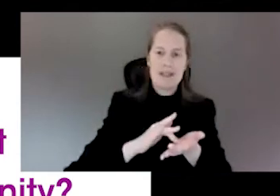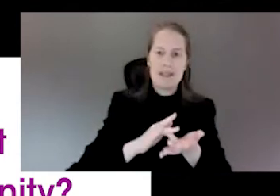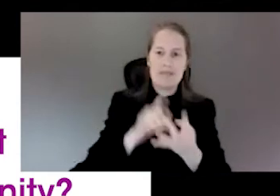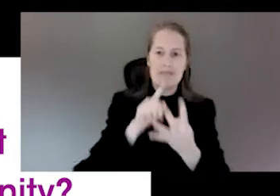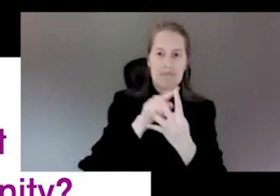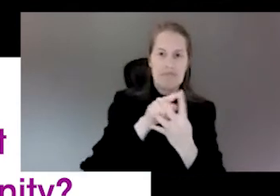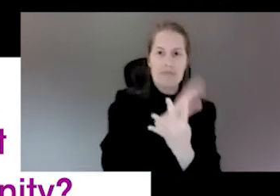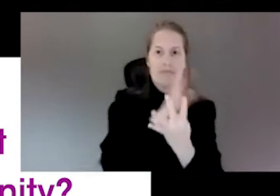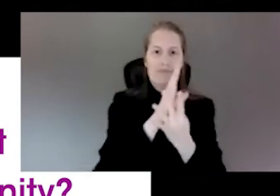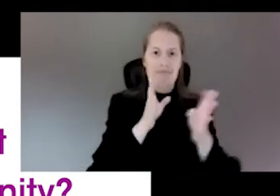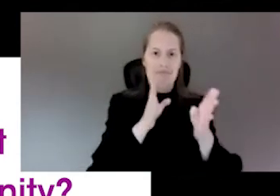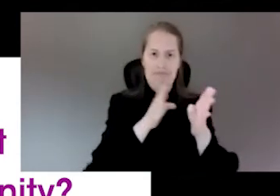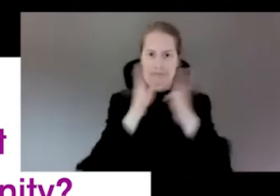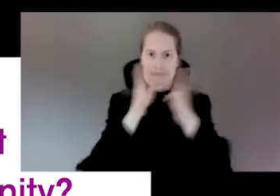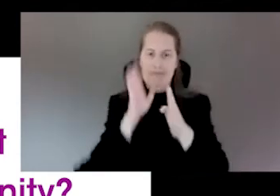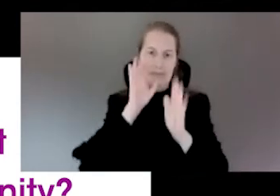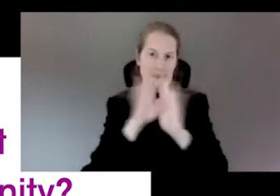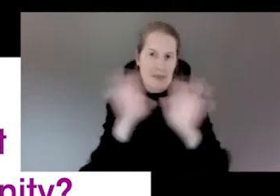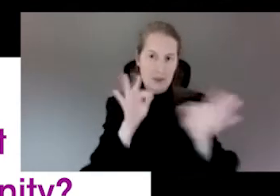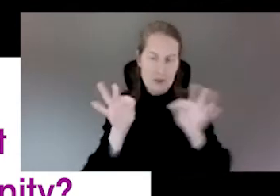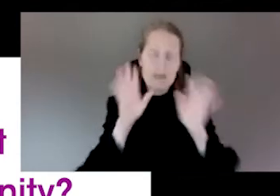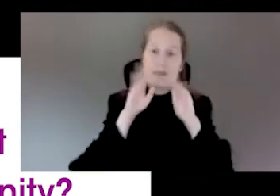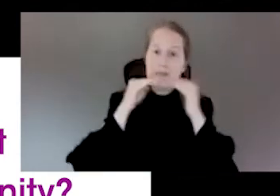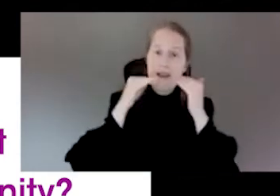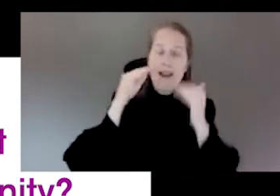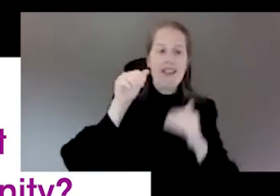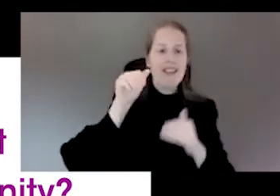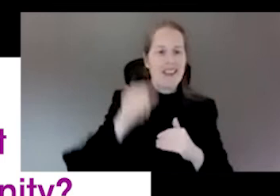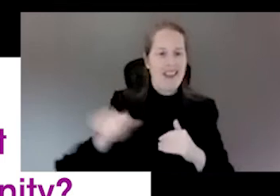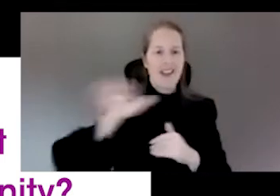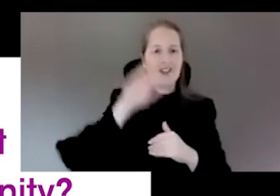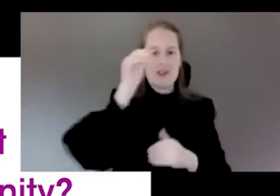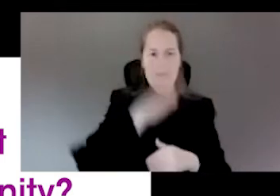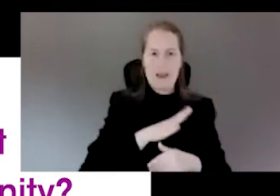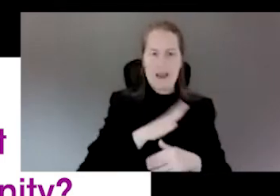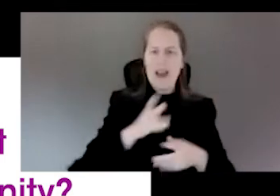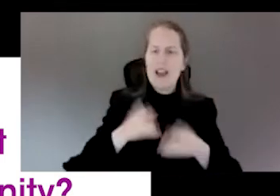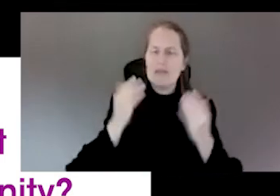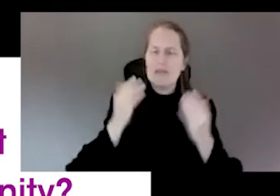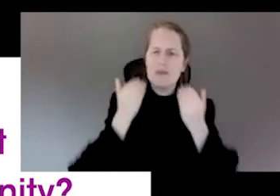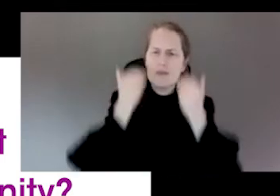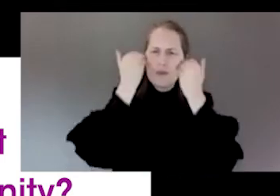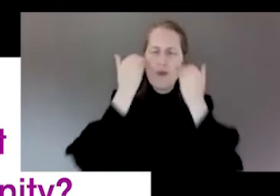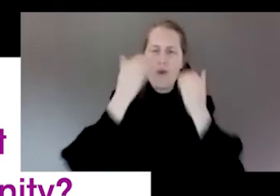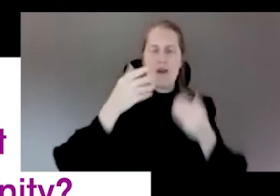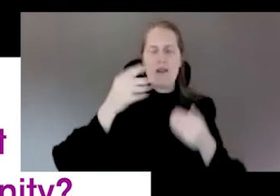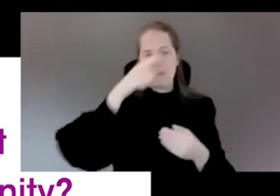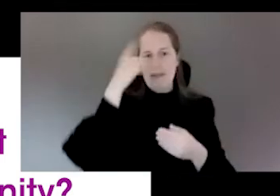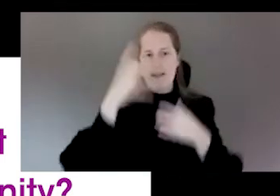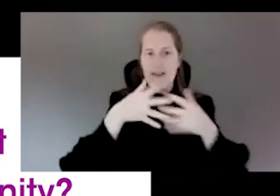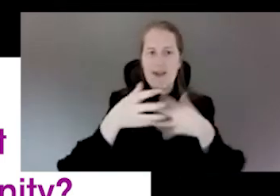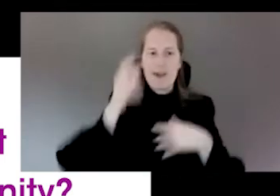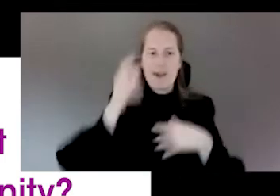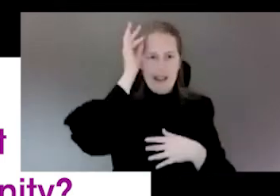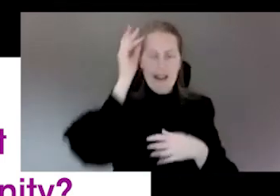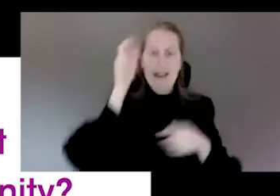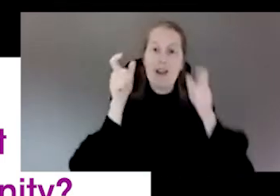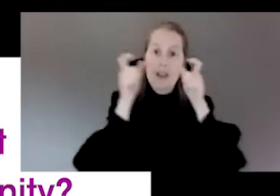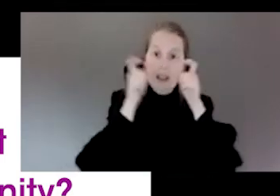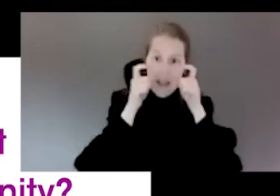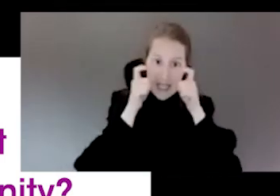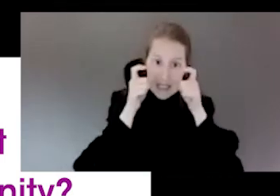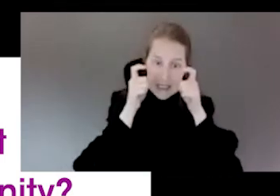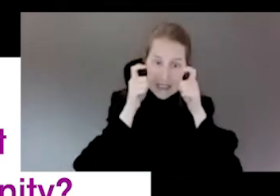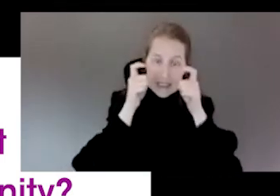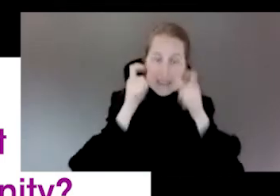Visual description: smiling Asian man with short black and gray hair. He is wearing glasses,